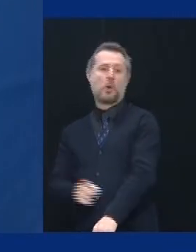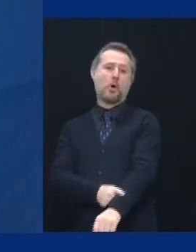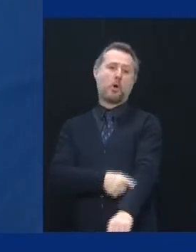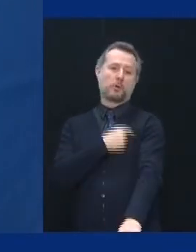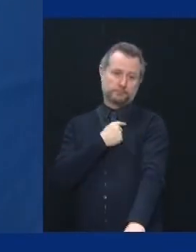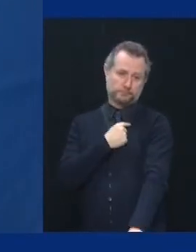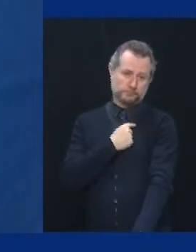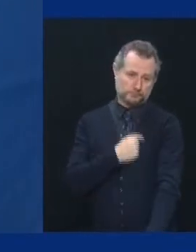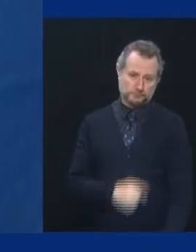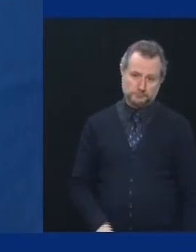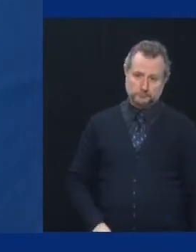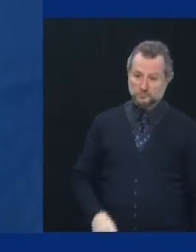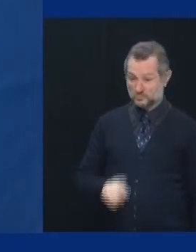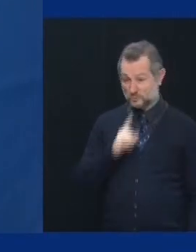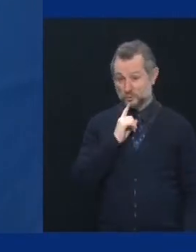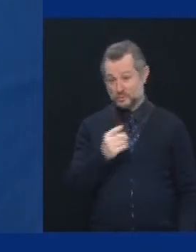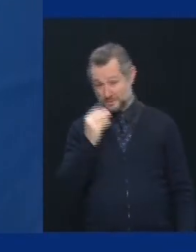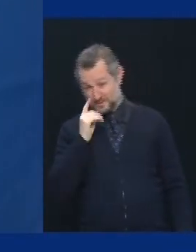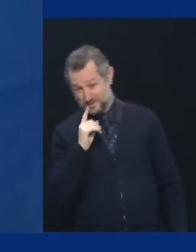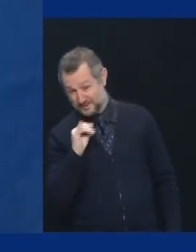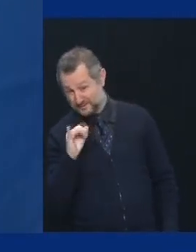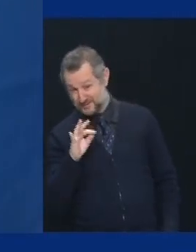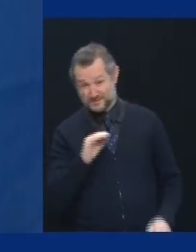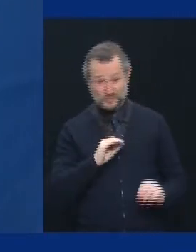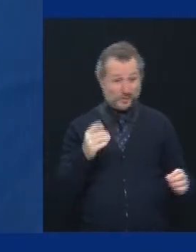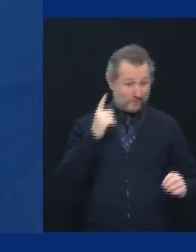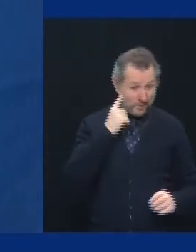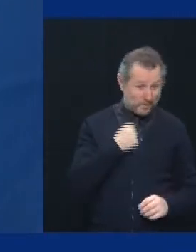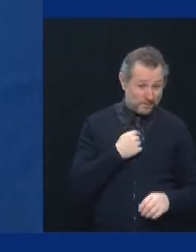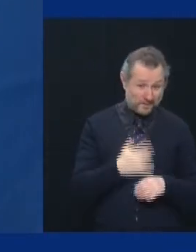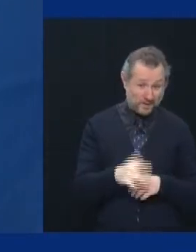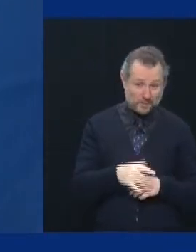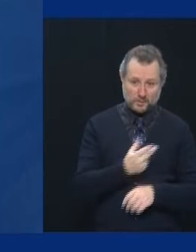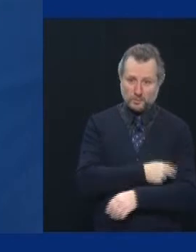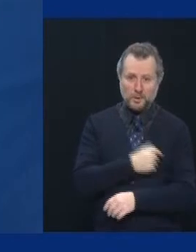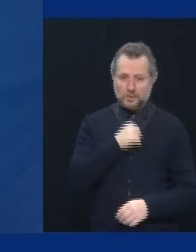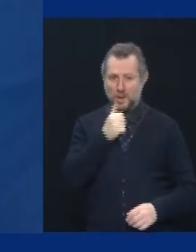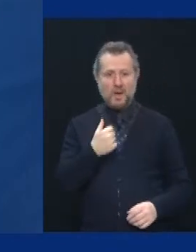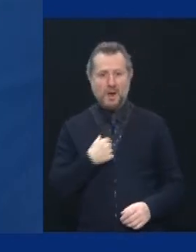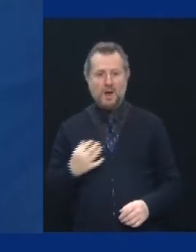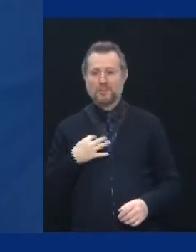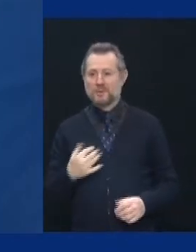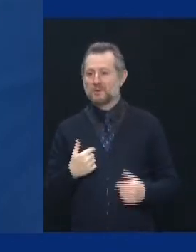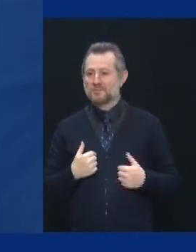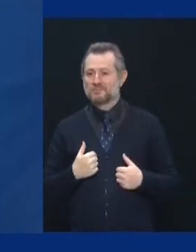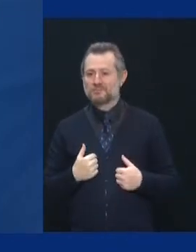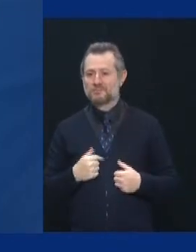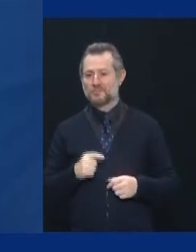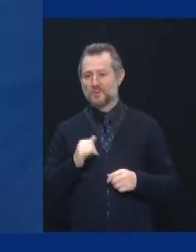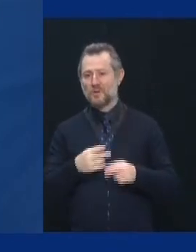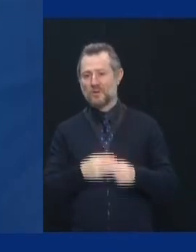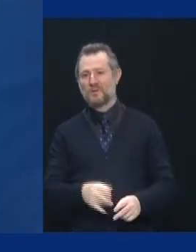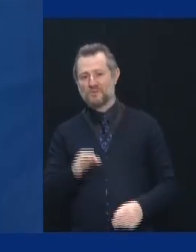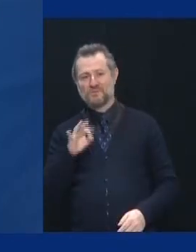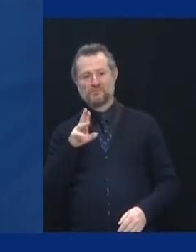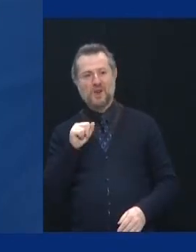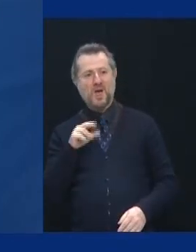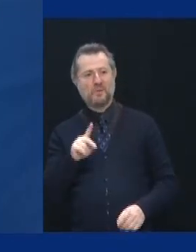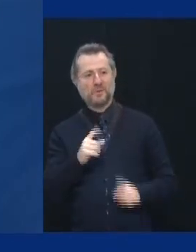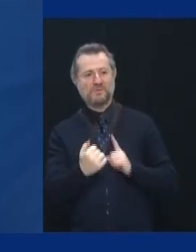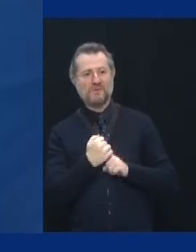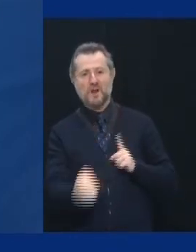eligible if there's no supply. It was a fraud. and you told me I